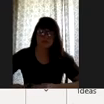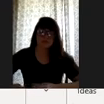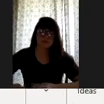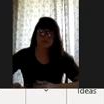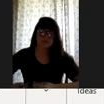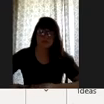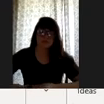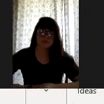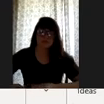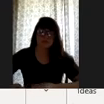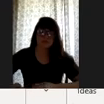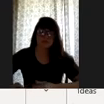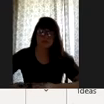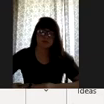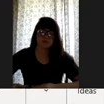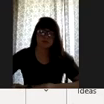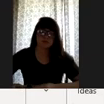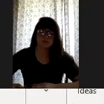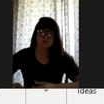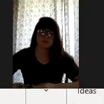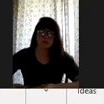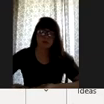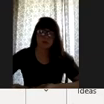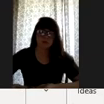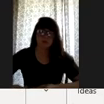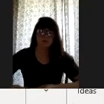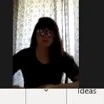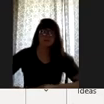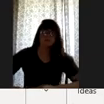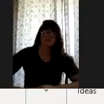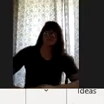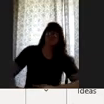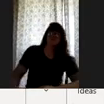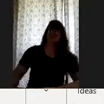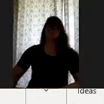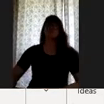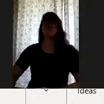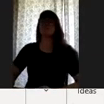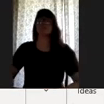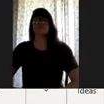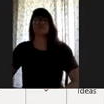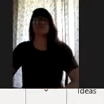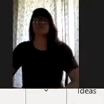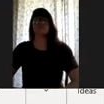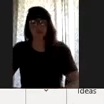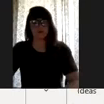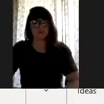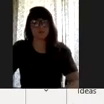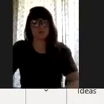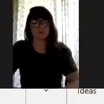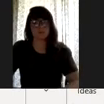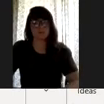sin. It's an exchange. Okay? Right. All right, so here's our chart.